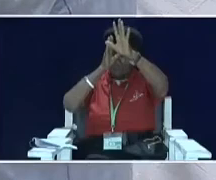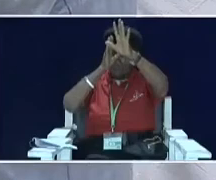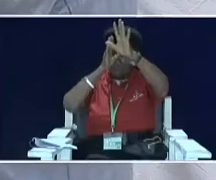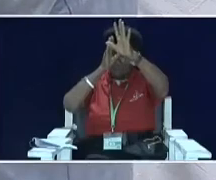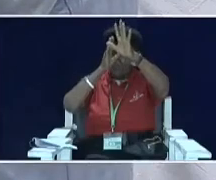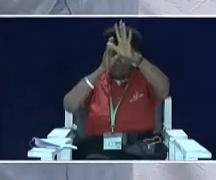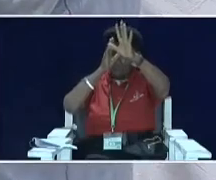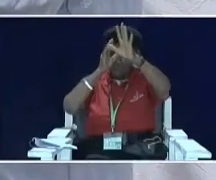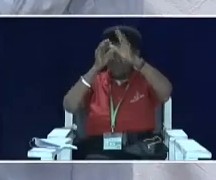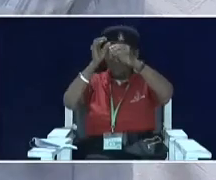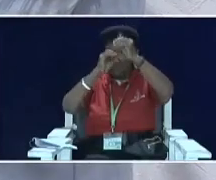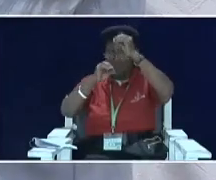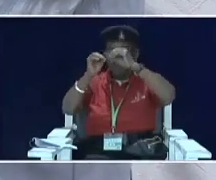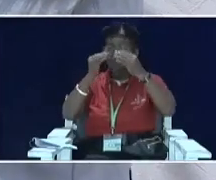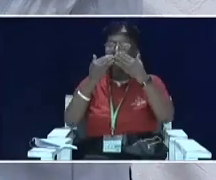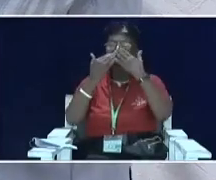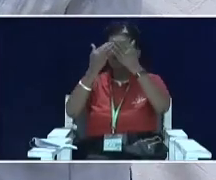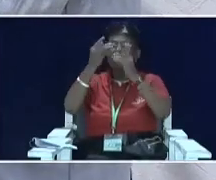Oh, thank you, Lord.